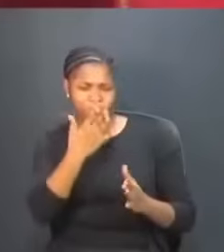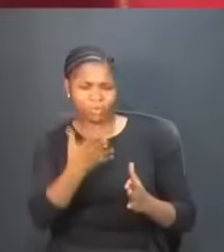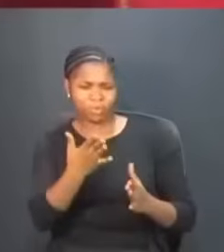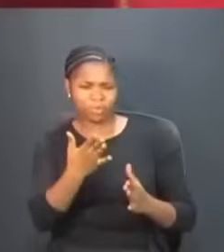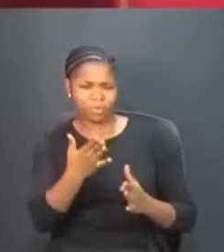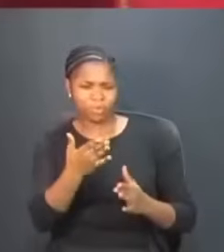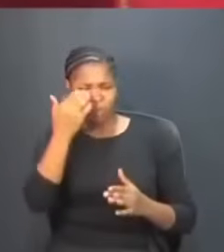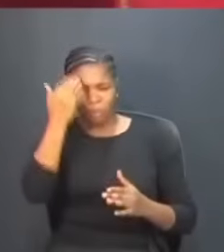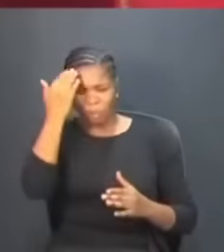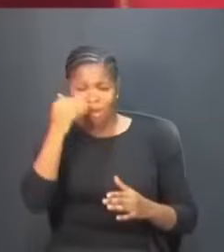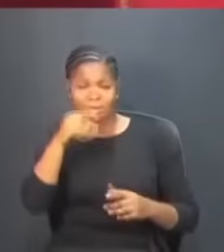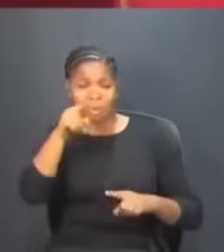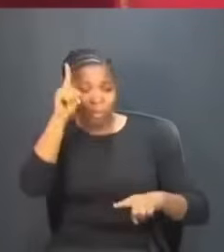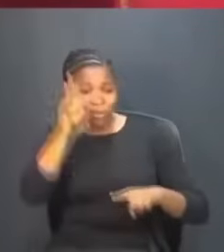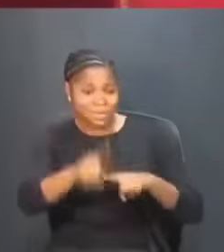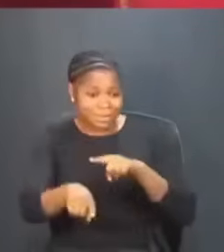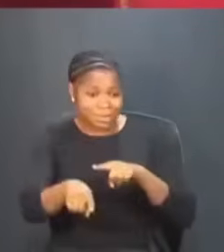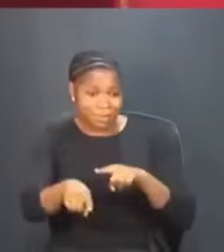position?